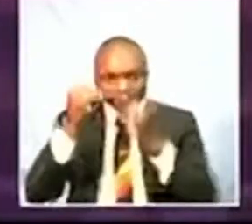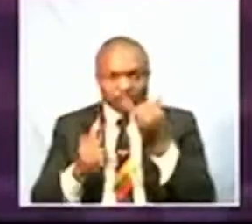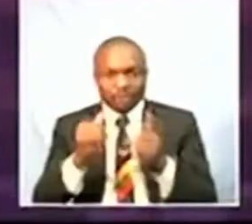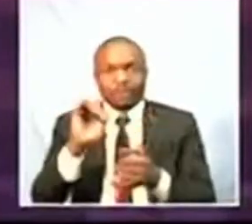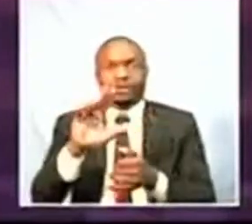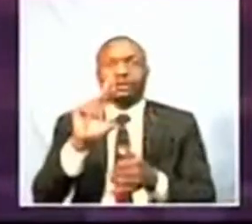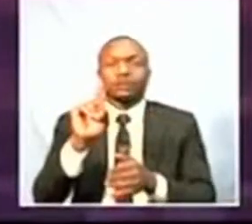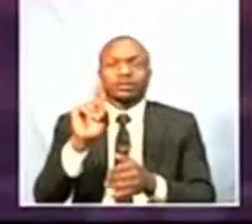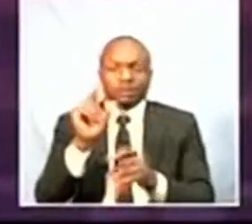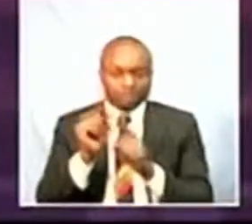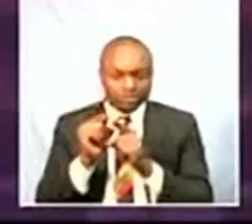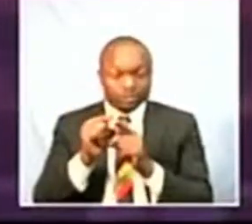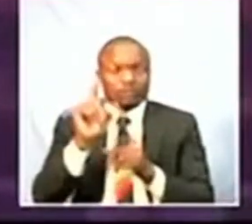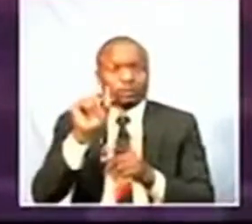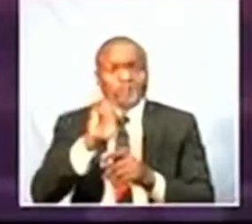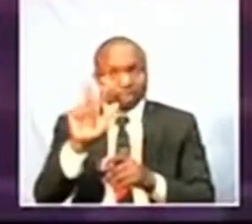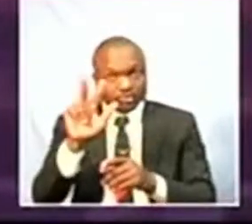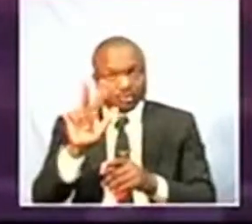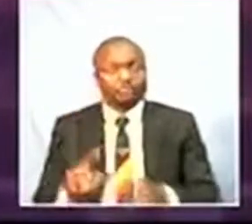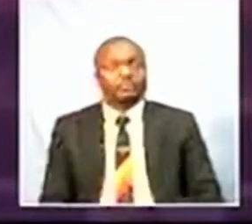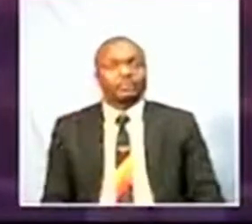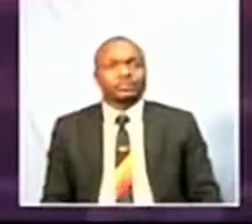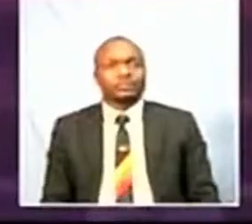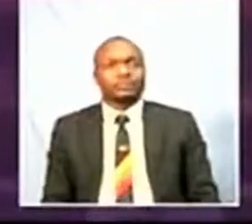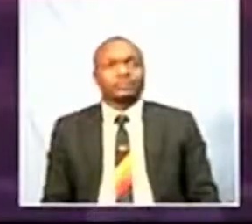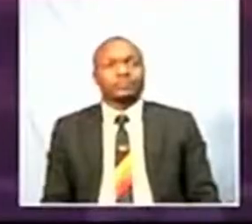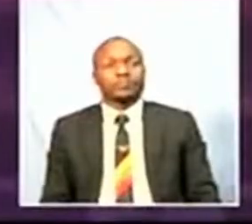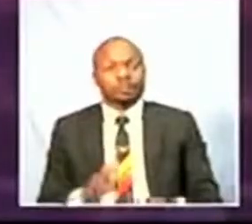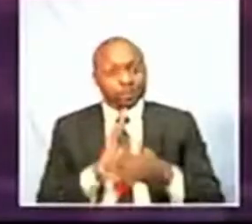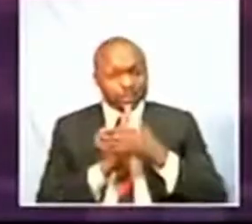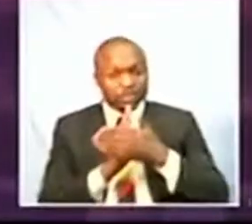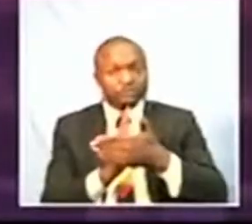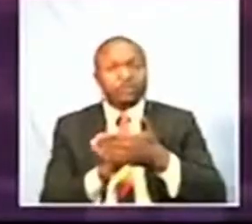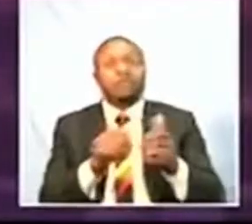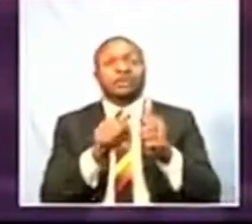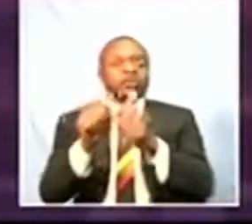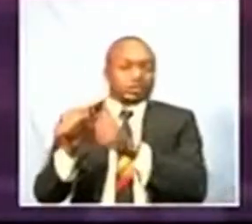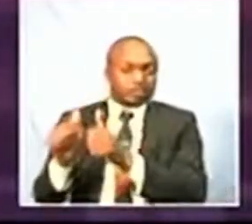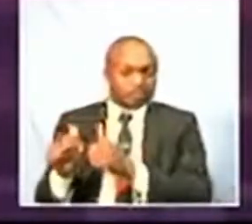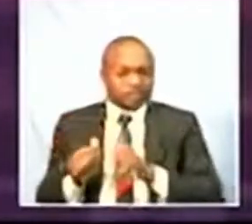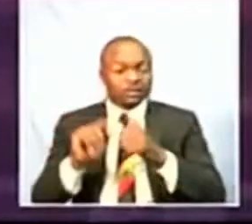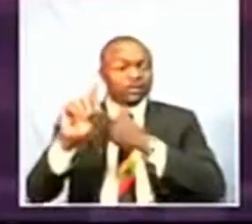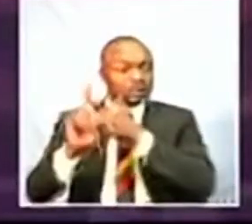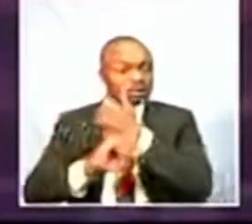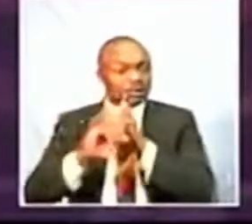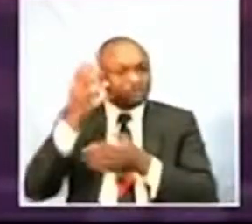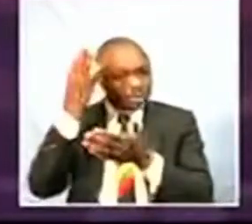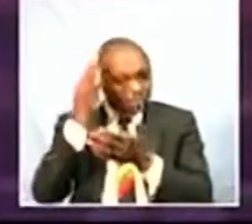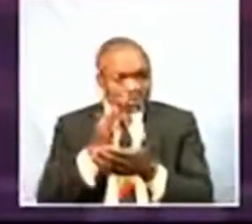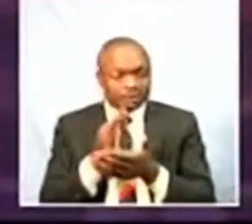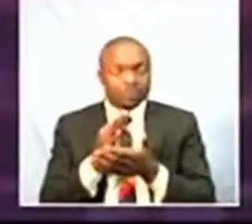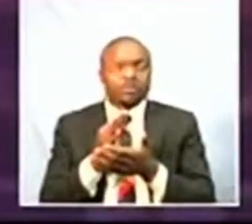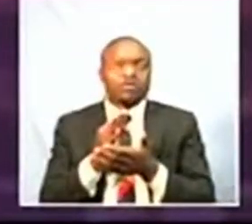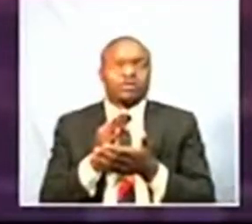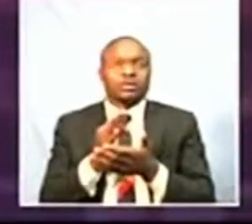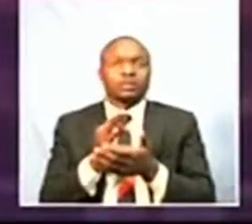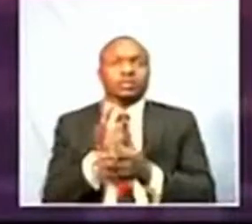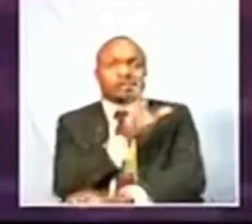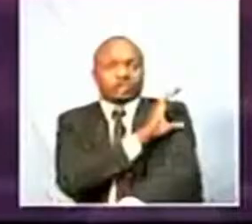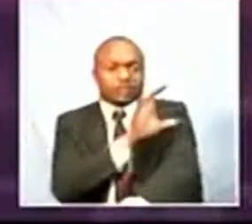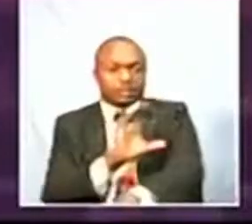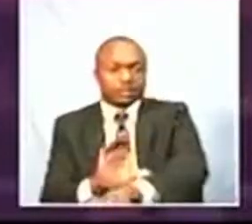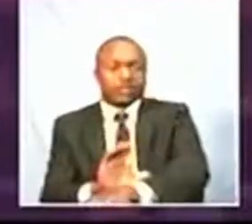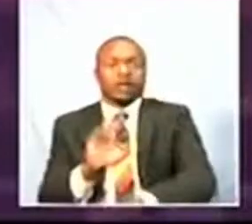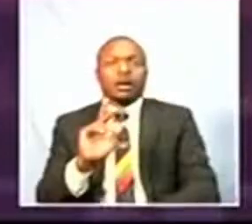December 2023. And it was led by the acting town clerk, that's Ms. Catherine